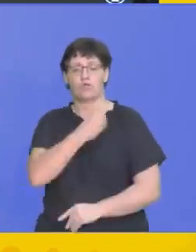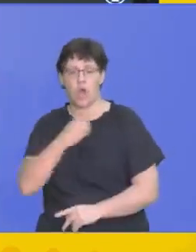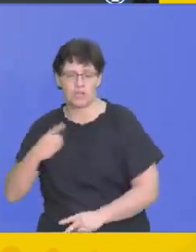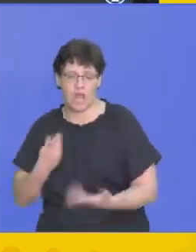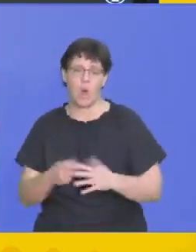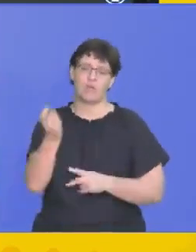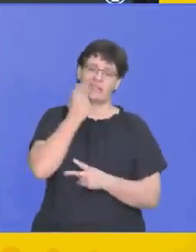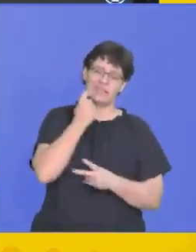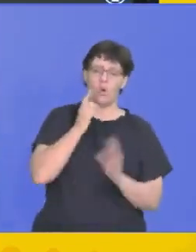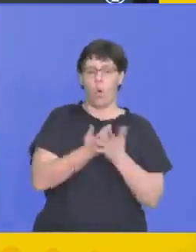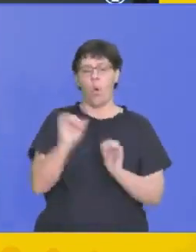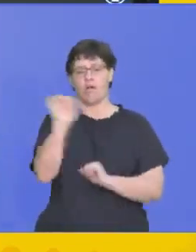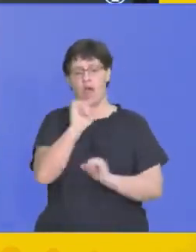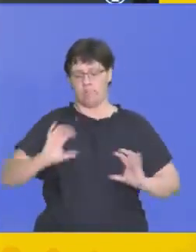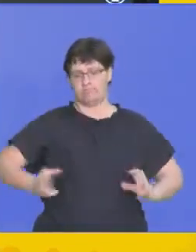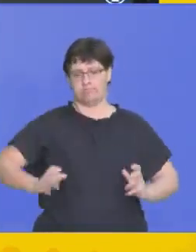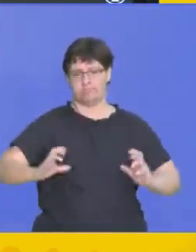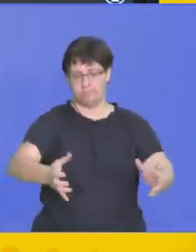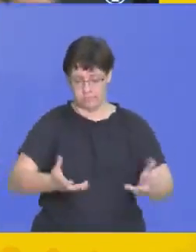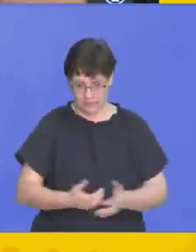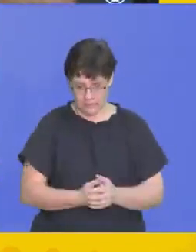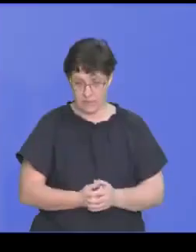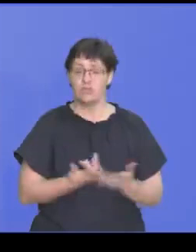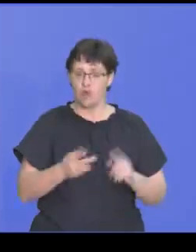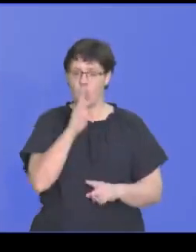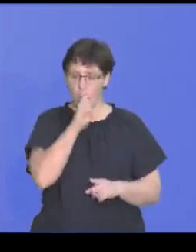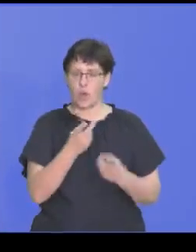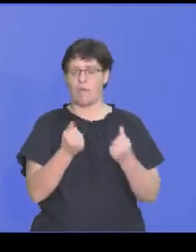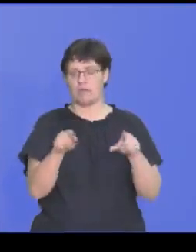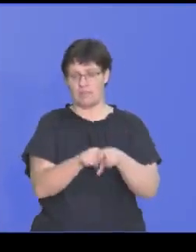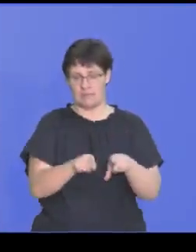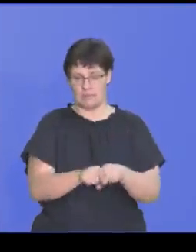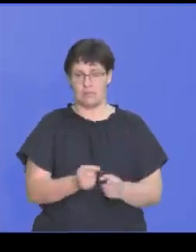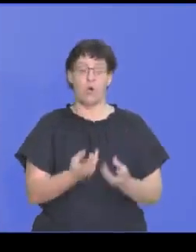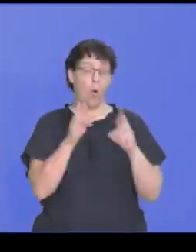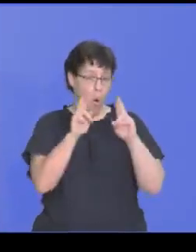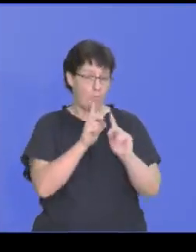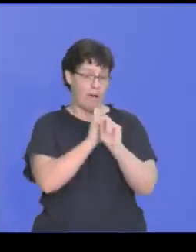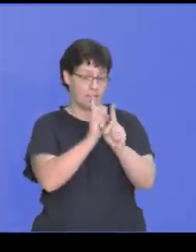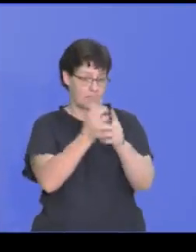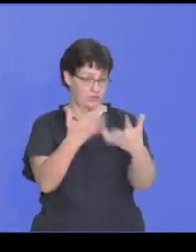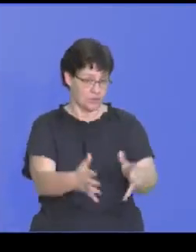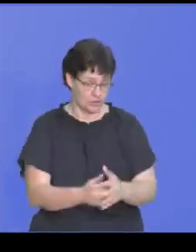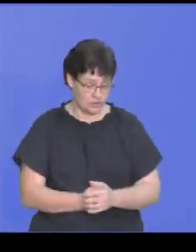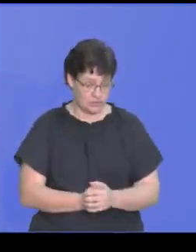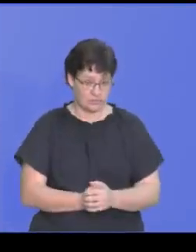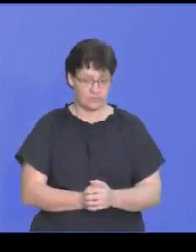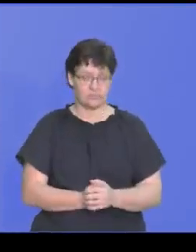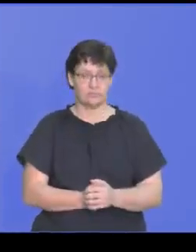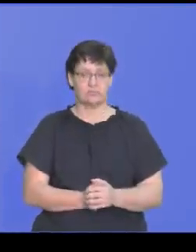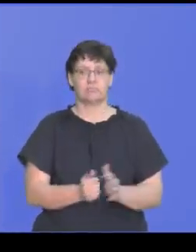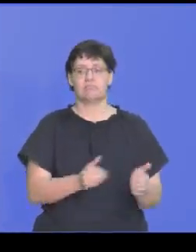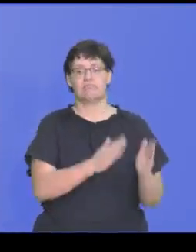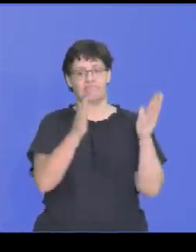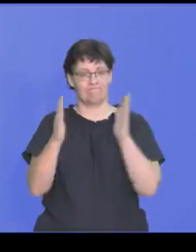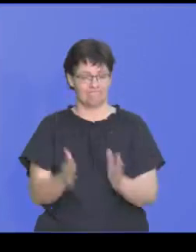dentist or putting tires on your car. So they look at the same amounts every time. So I hope I've answered your question. Let's move on